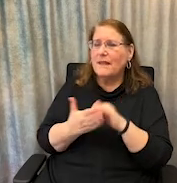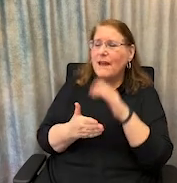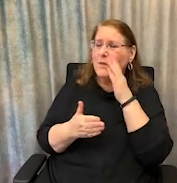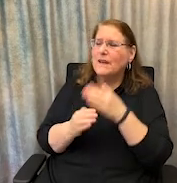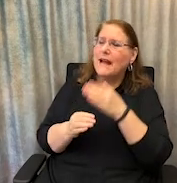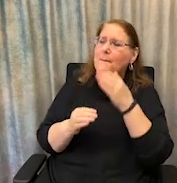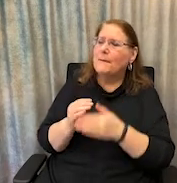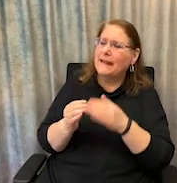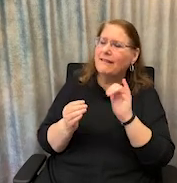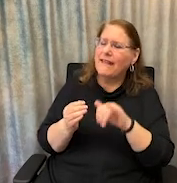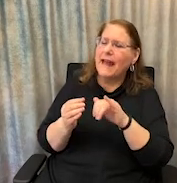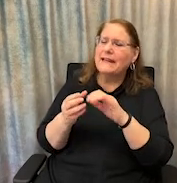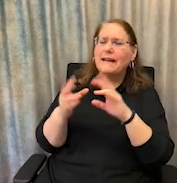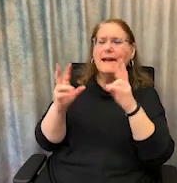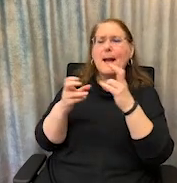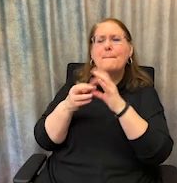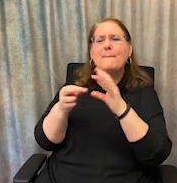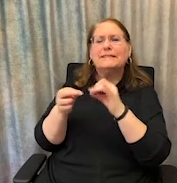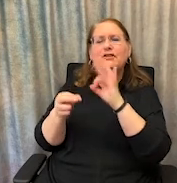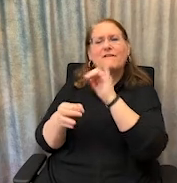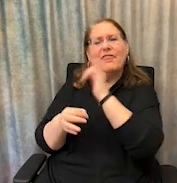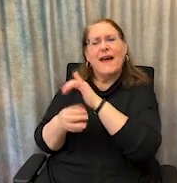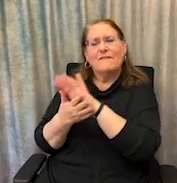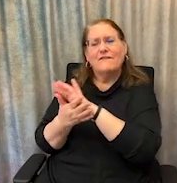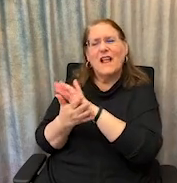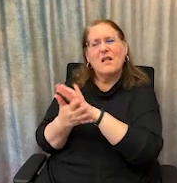that could kind of complete the message of the film in a way.